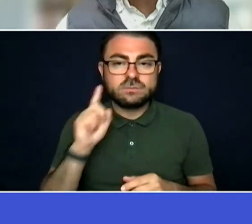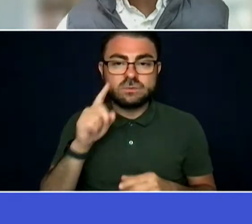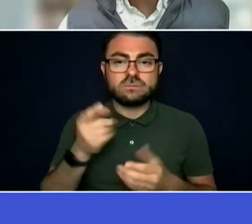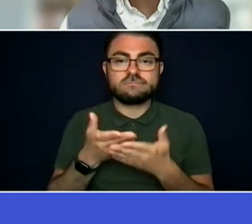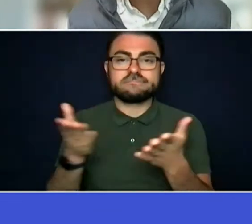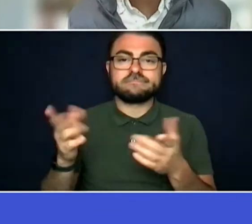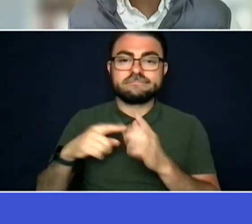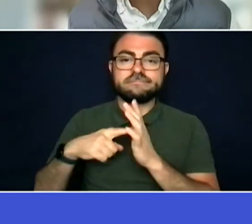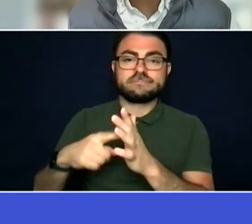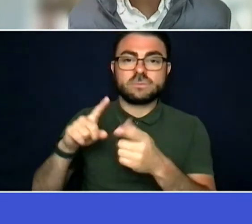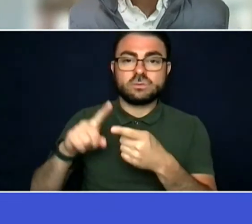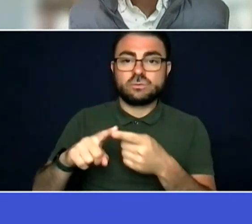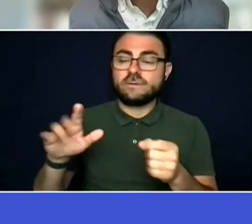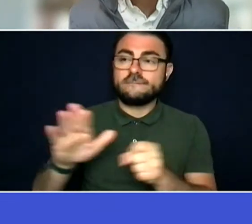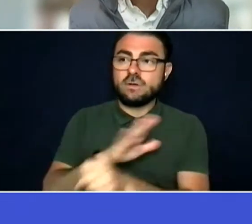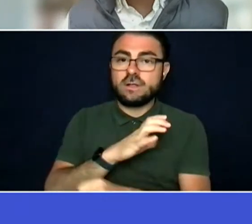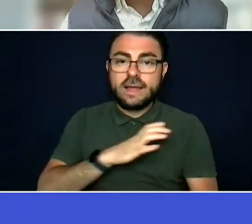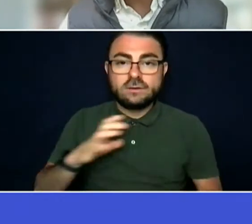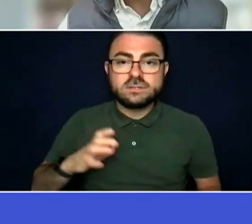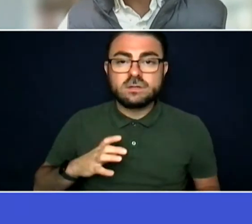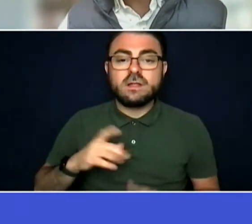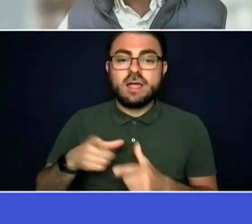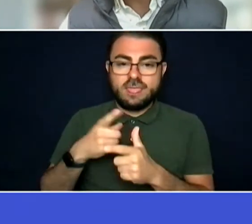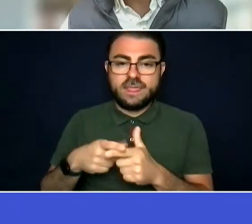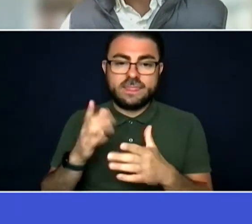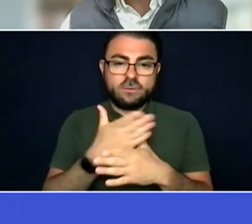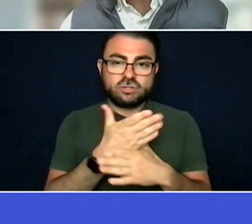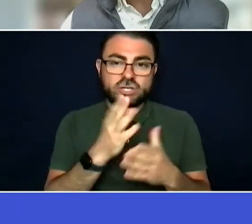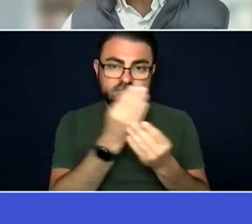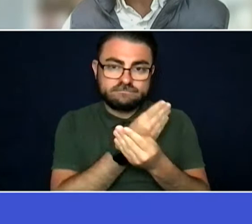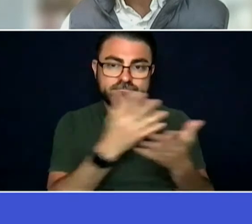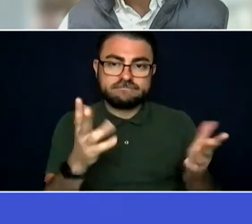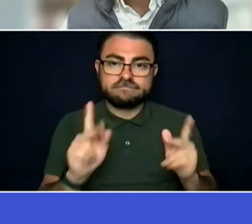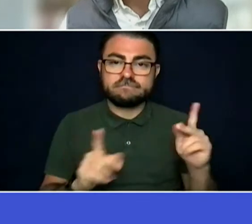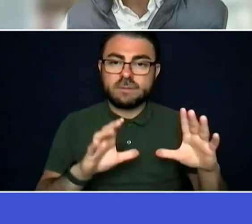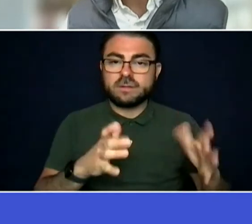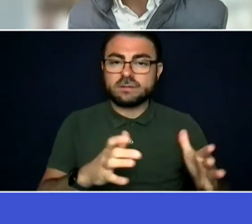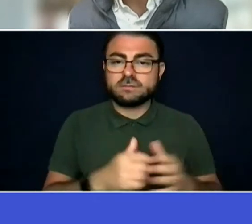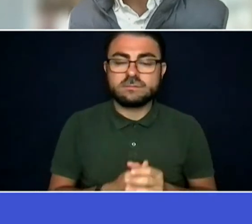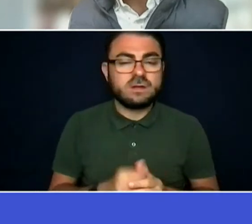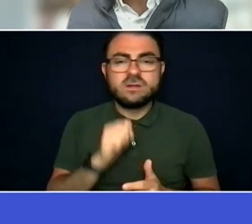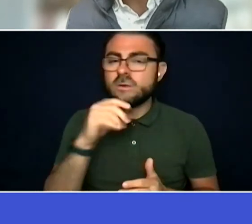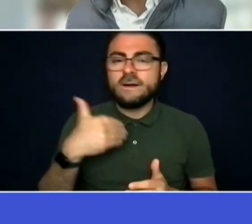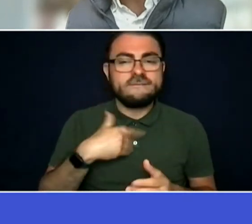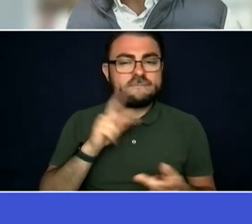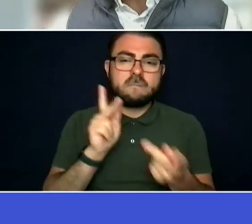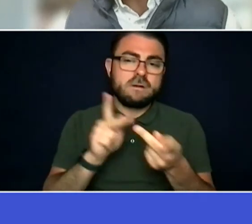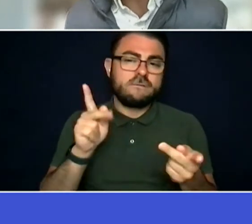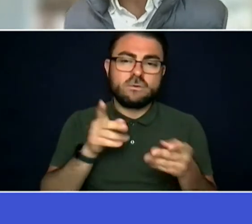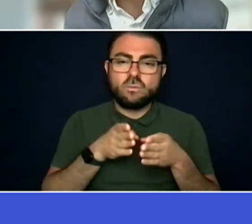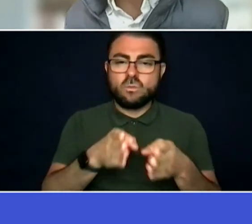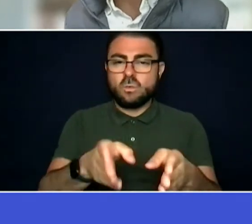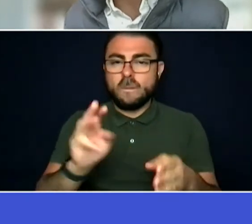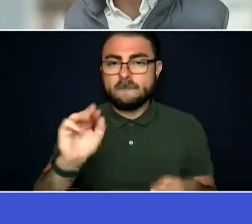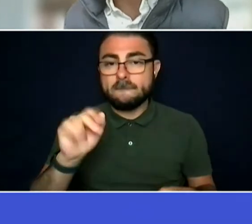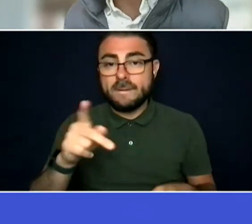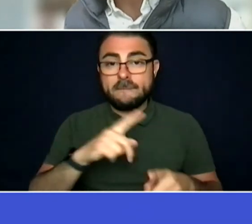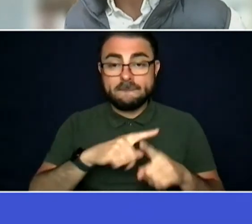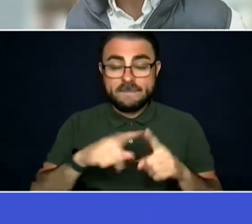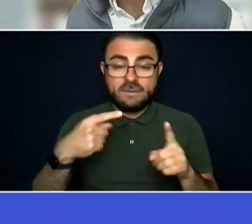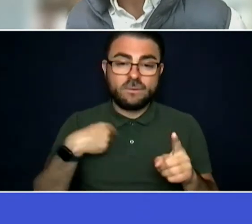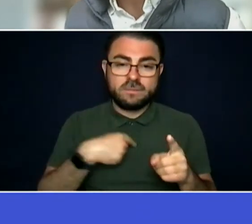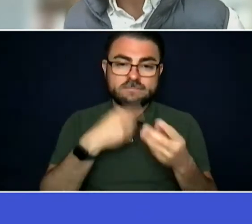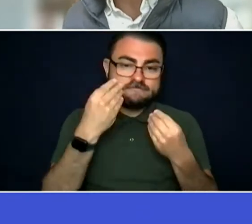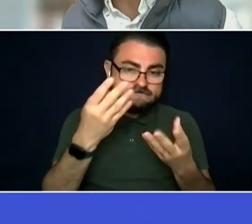share that, and that'll be public. So we don't have a perfect roadmap, but that information as it's been made available, and thank you, James,